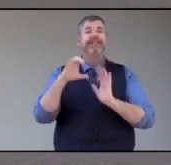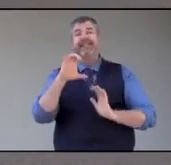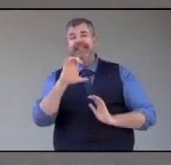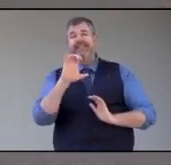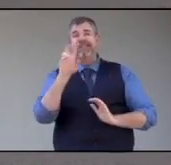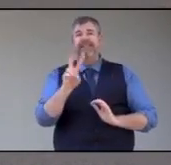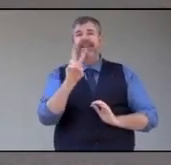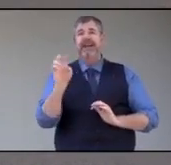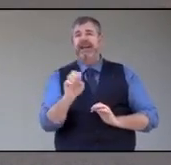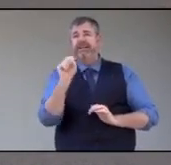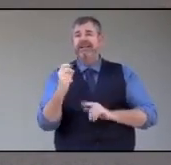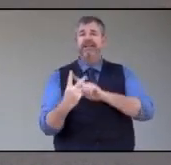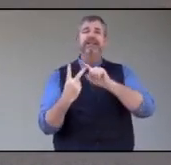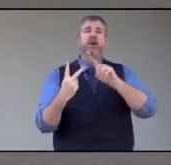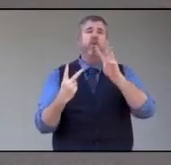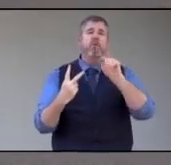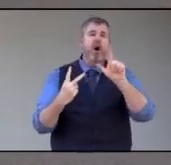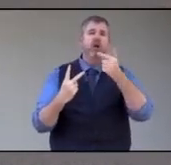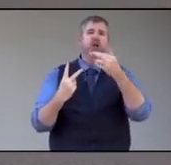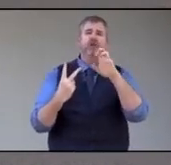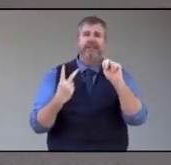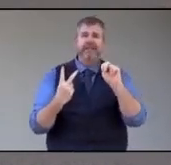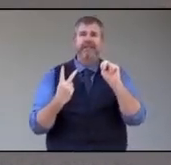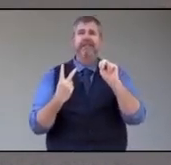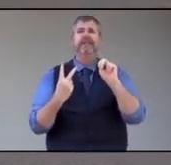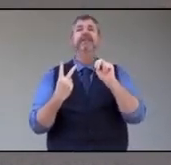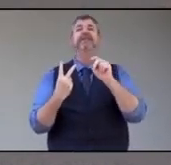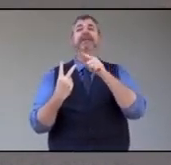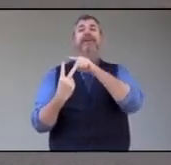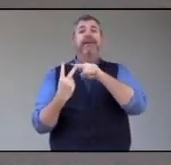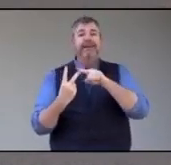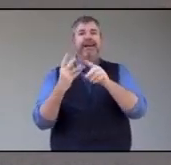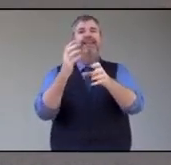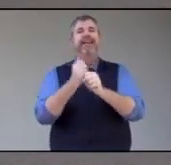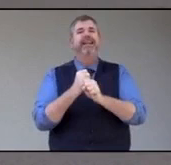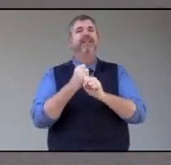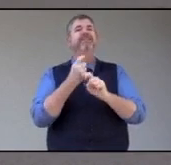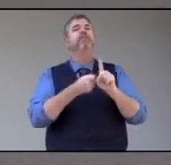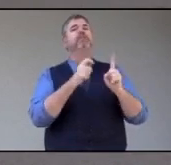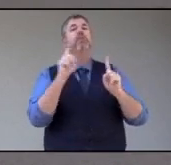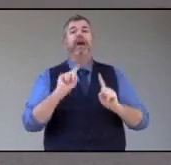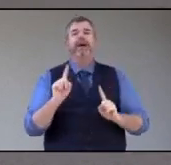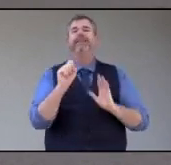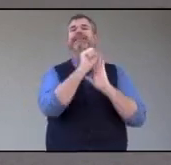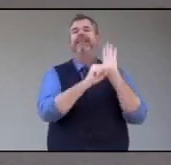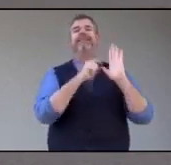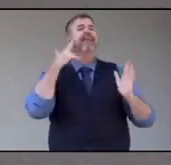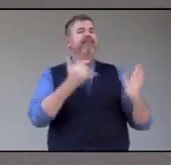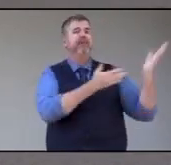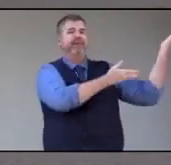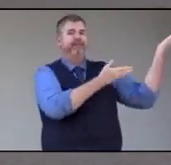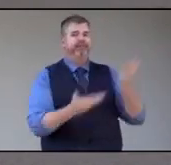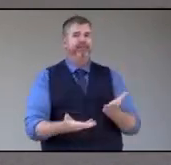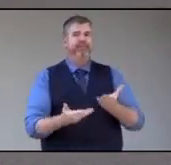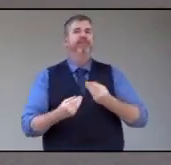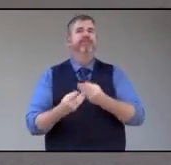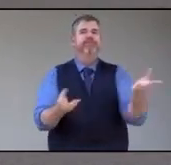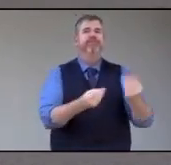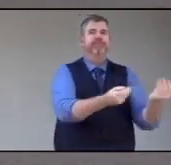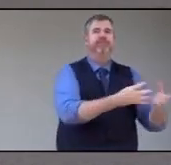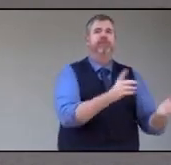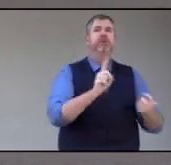receiving vaccine through the state of California to then go to our residents of our long-term care facilities, our nursing homes,